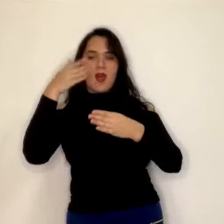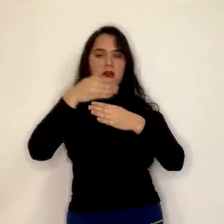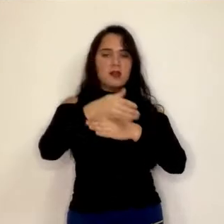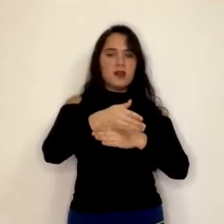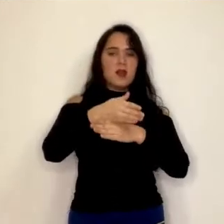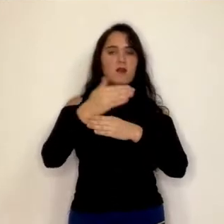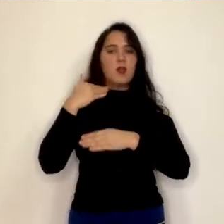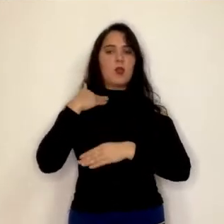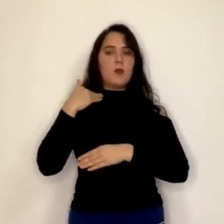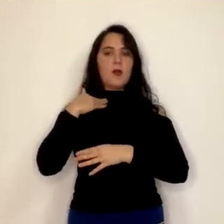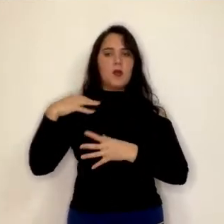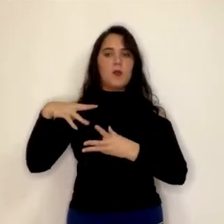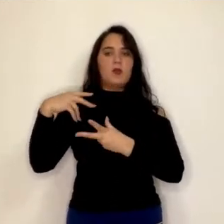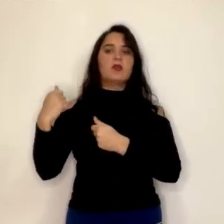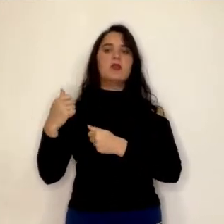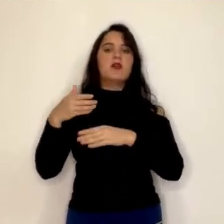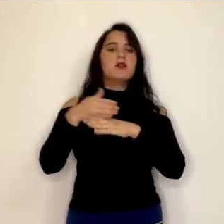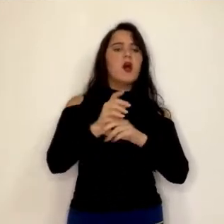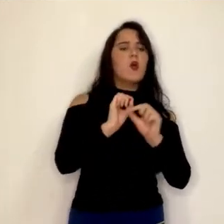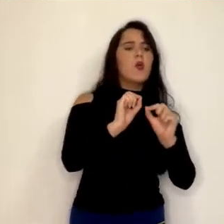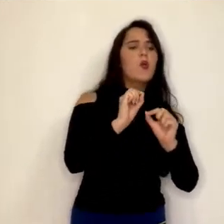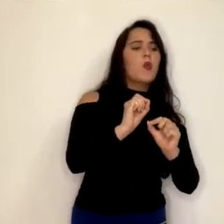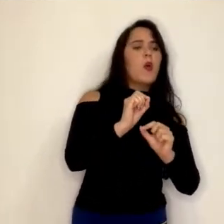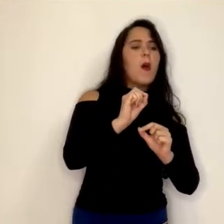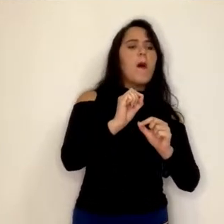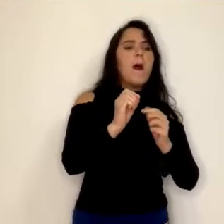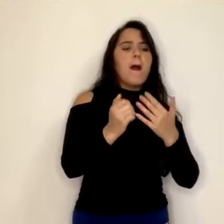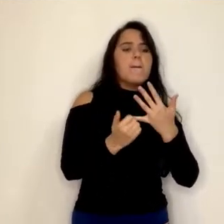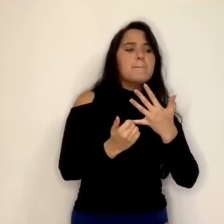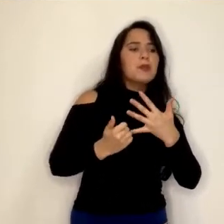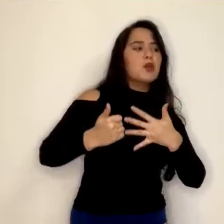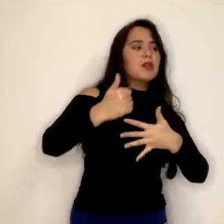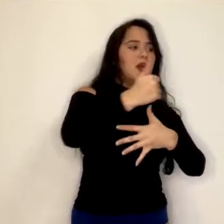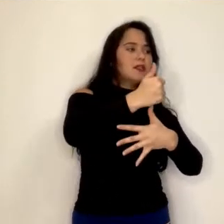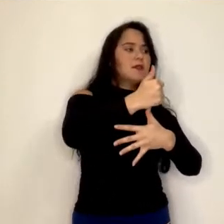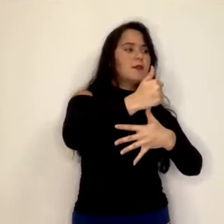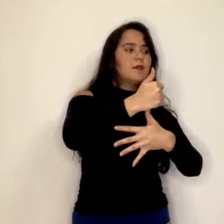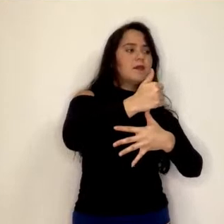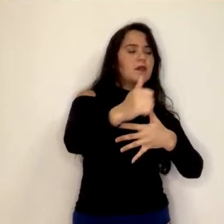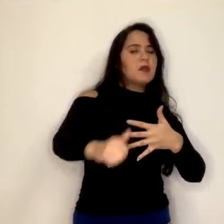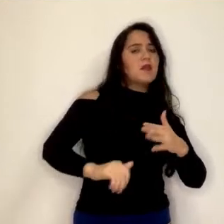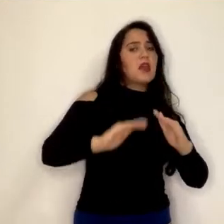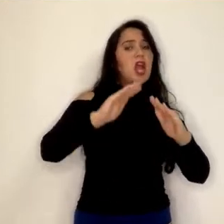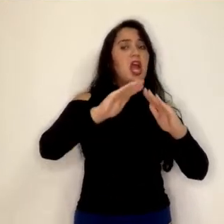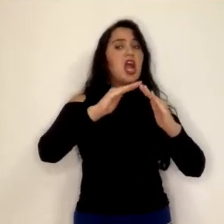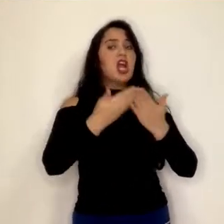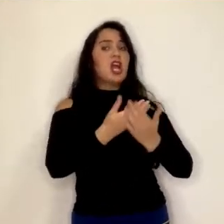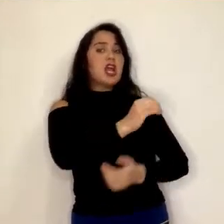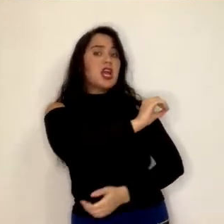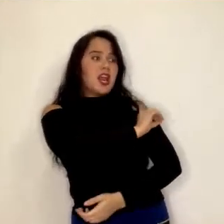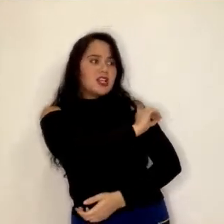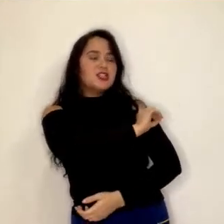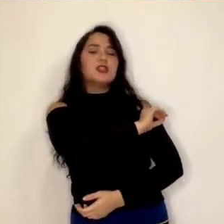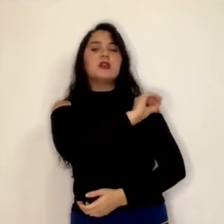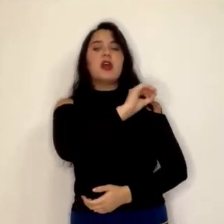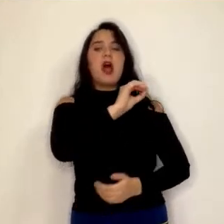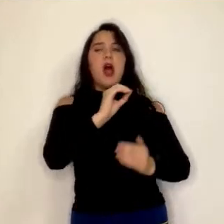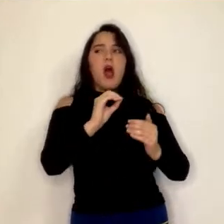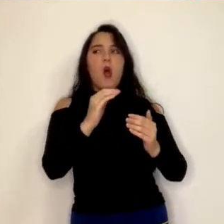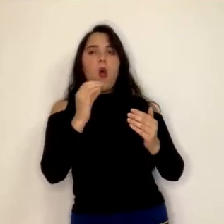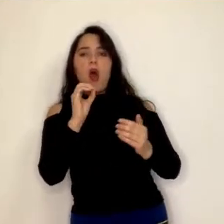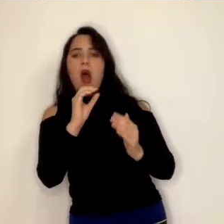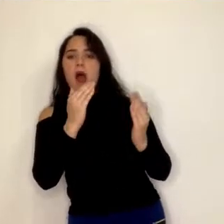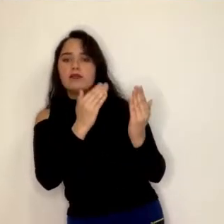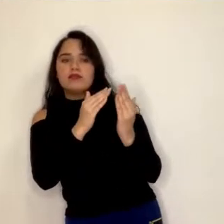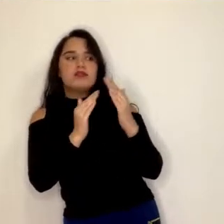then in the World Bank said, what is your priority from kindergarten to graduate school? And they said,